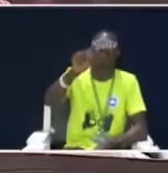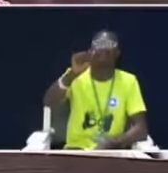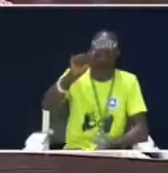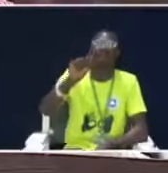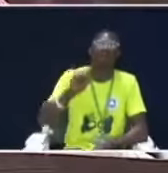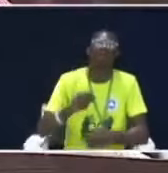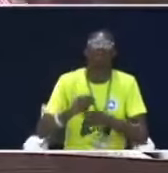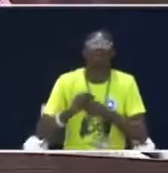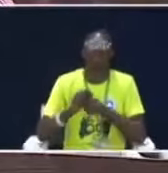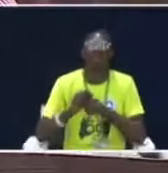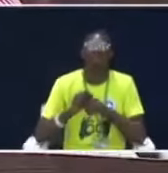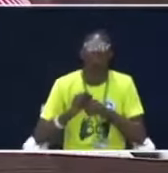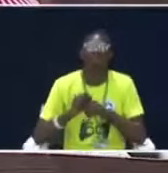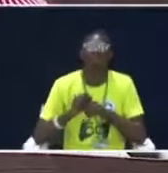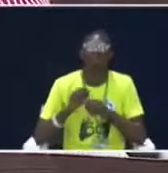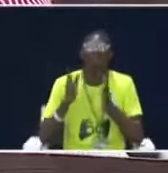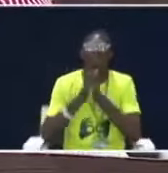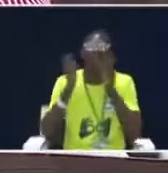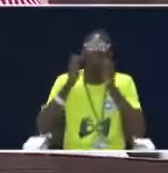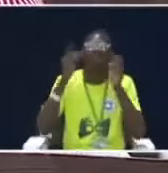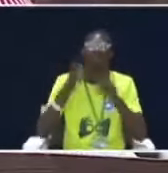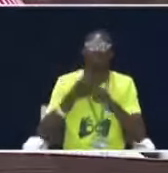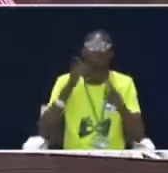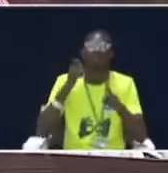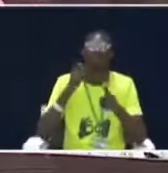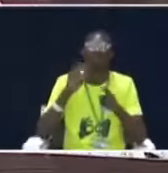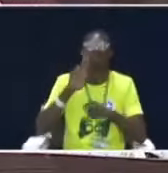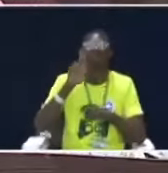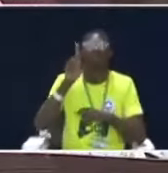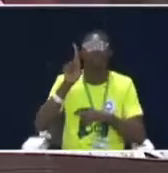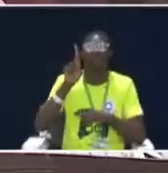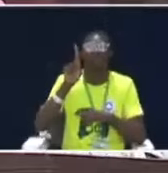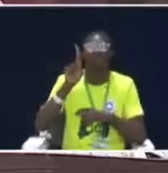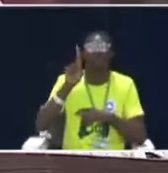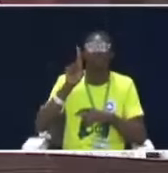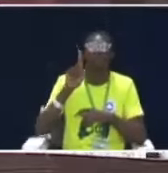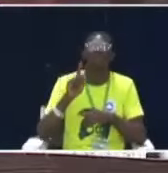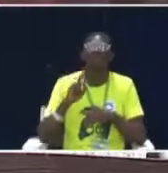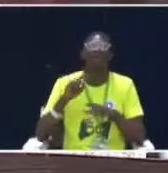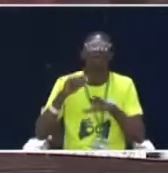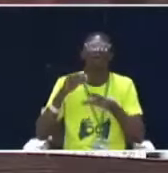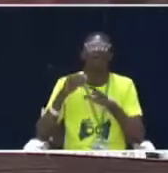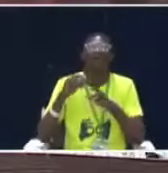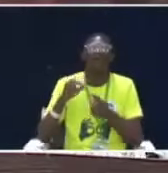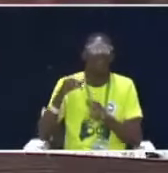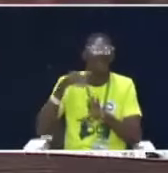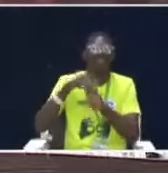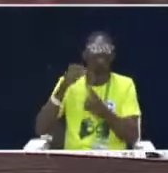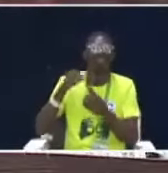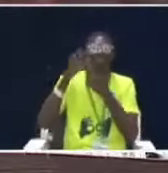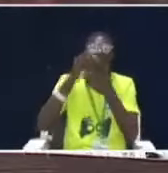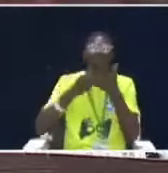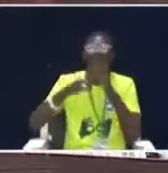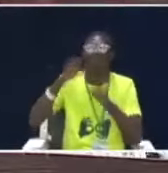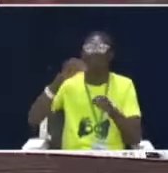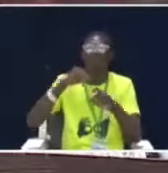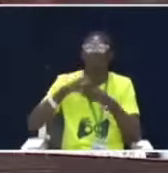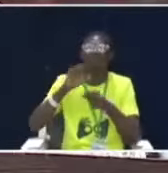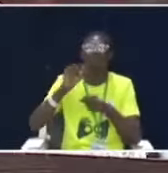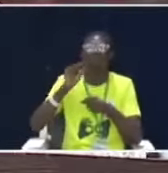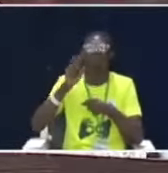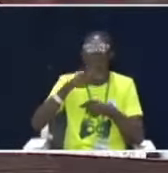Olorunwo Mason, hallelujah, from the United Kingdom. At the special Holy Ghost service in